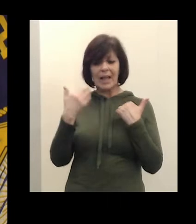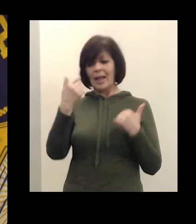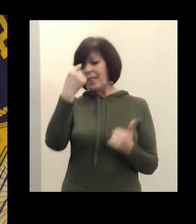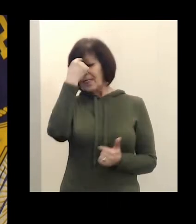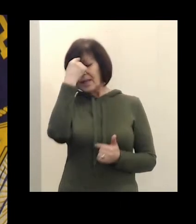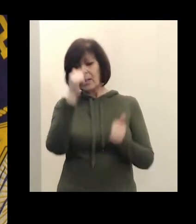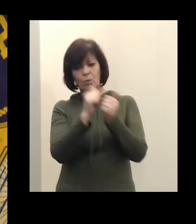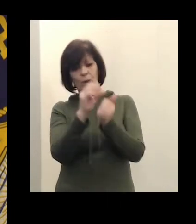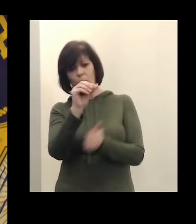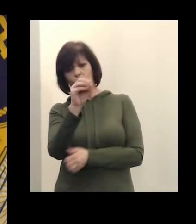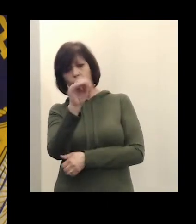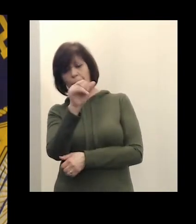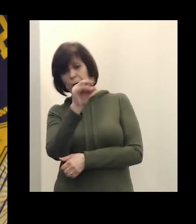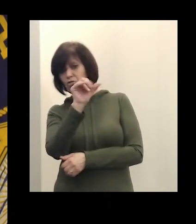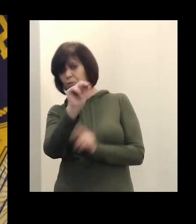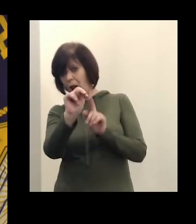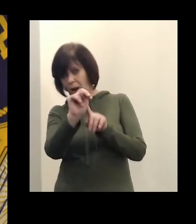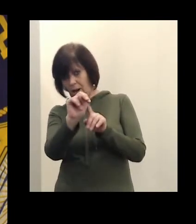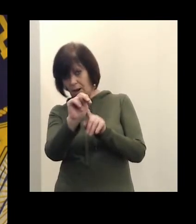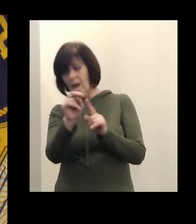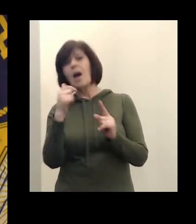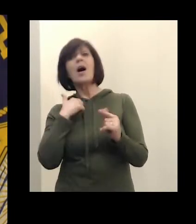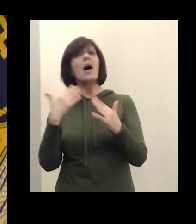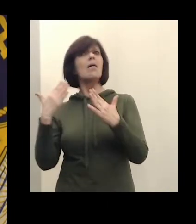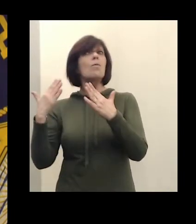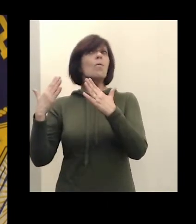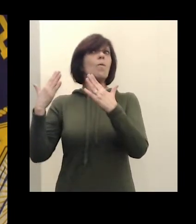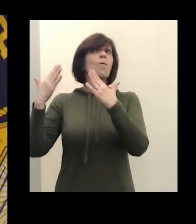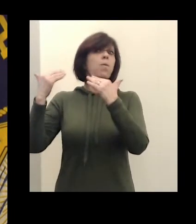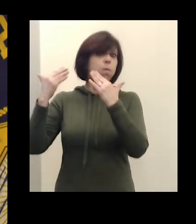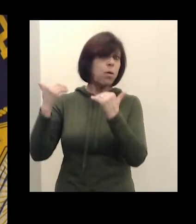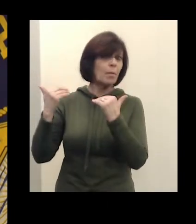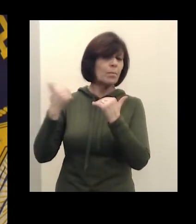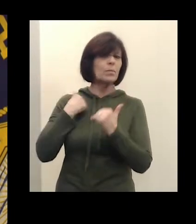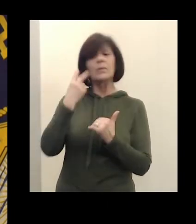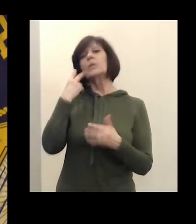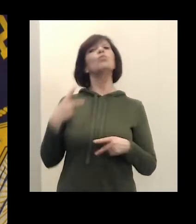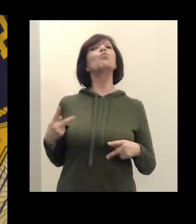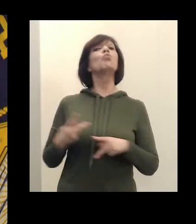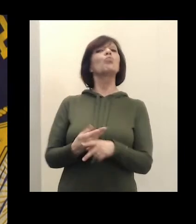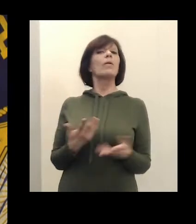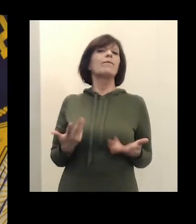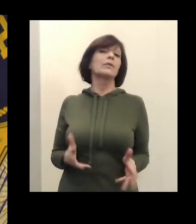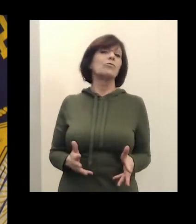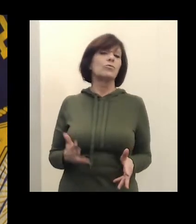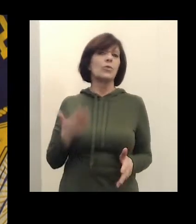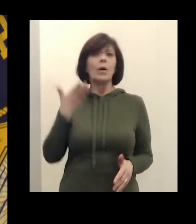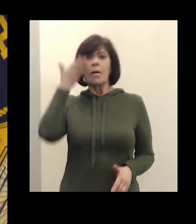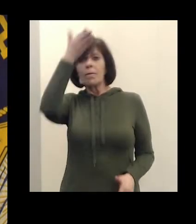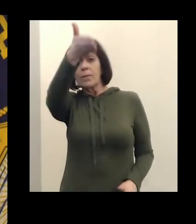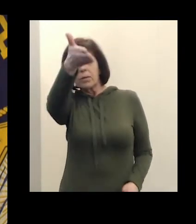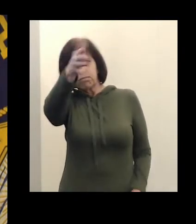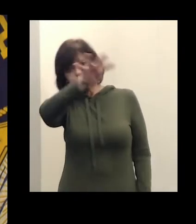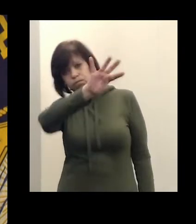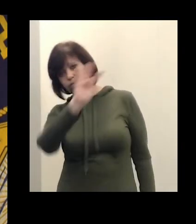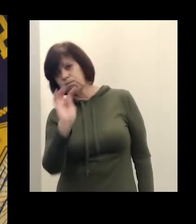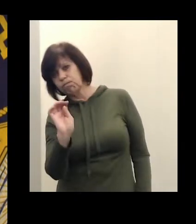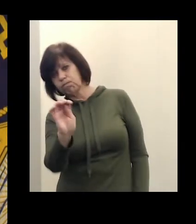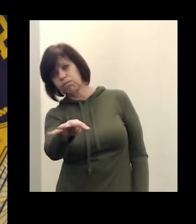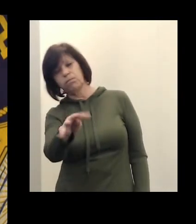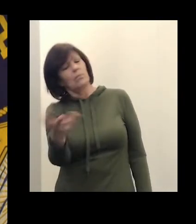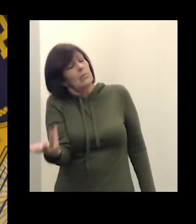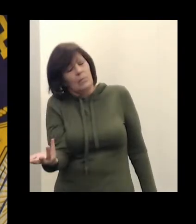Omicron, and I'm hopeful that we've seen the worst of it. I don't know what the future is going to bring, if there's going to be another variant or